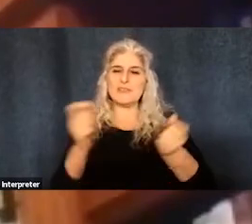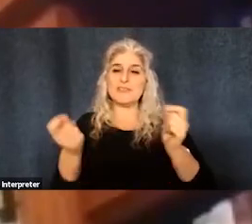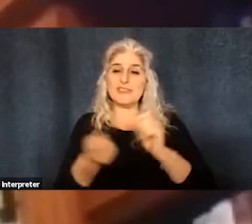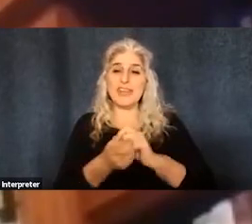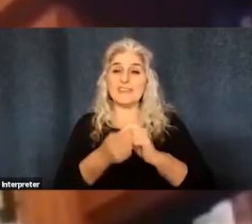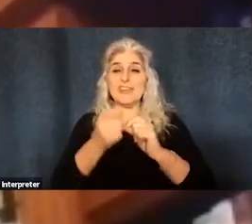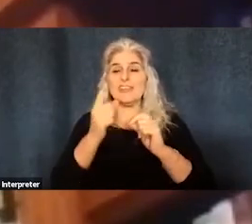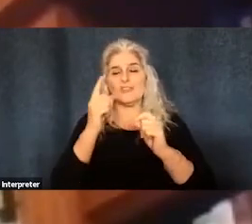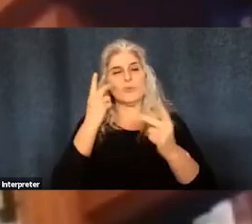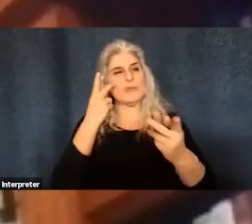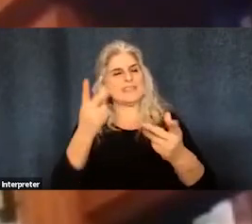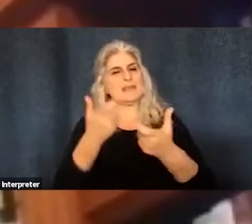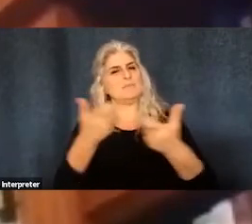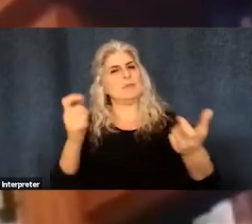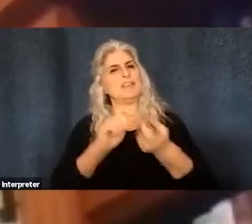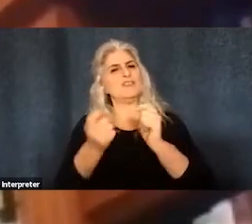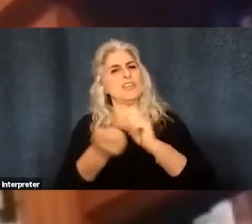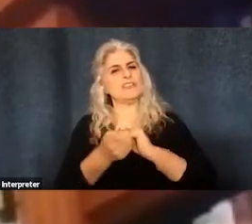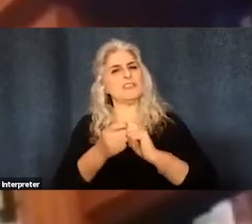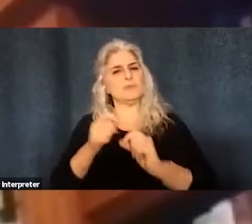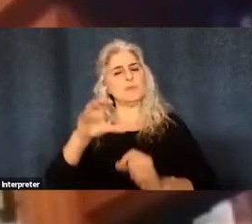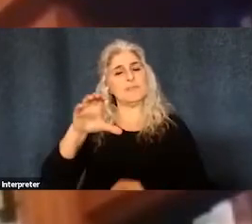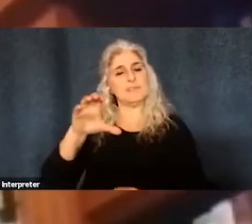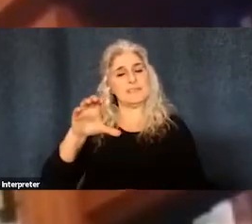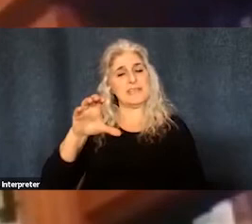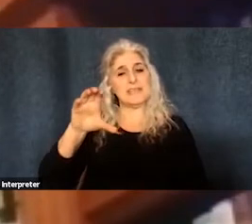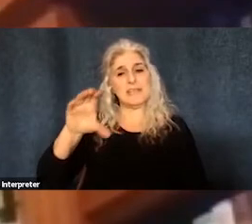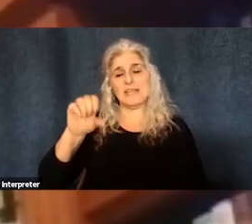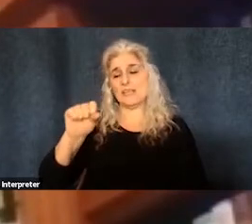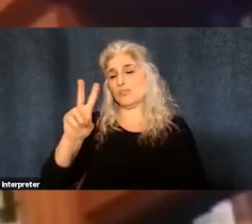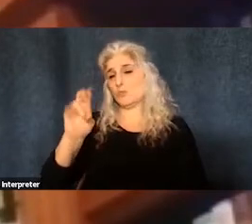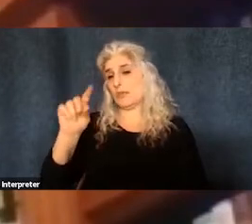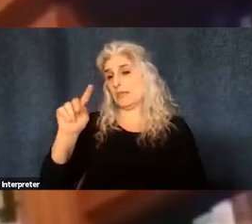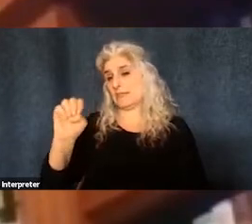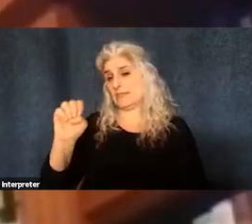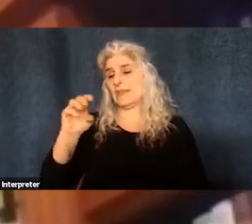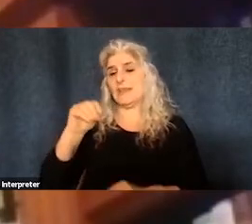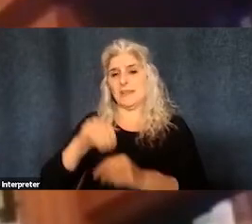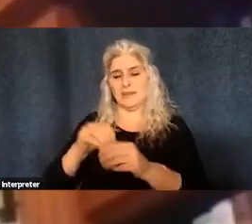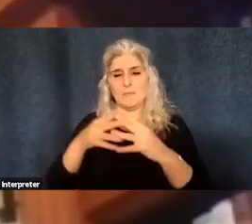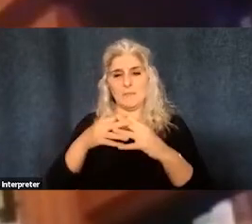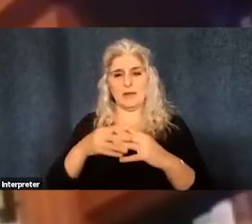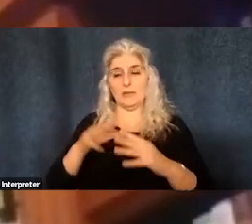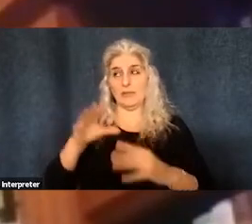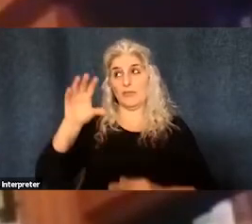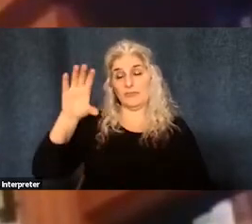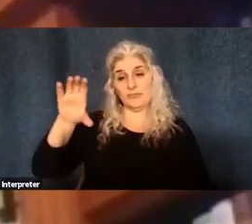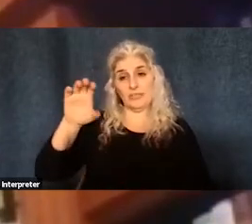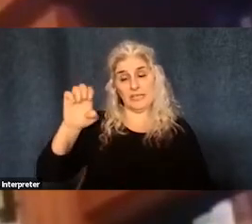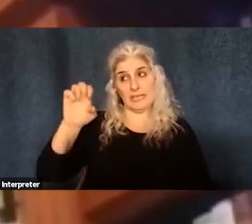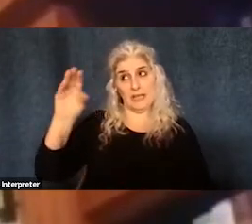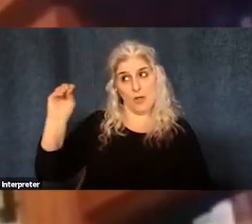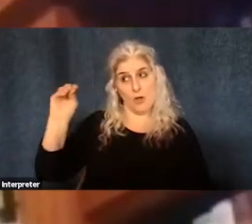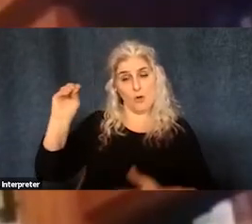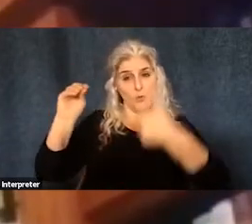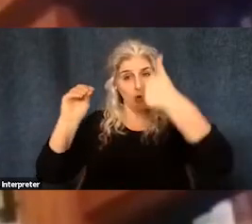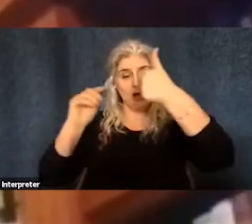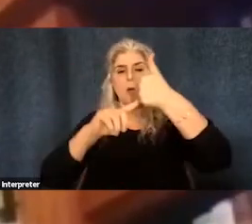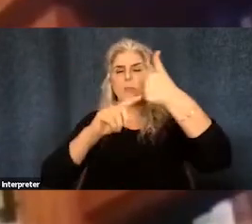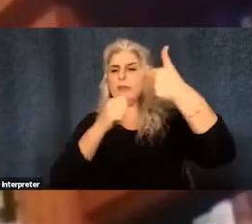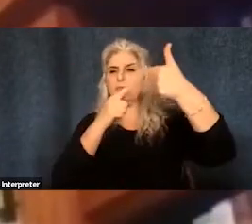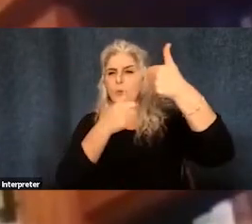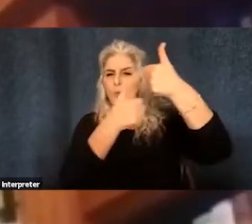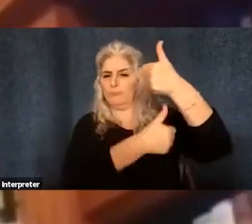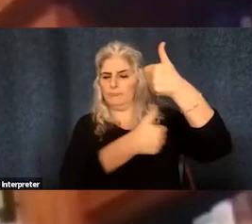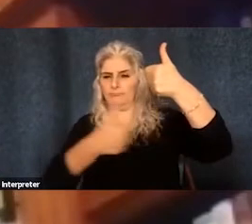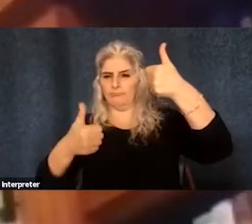corporate America, of the CEO, as well as his or her direct reports. So I'm encouraged by all of this that is